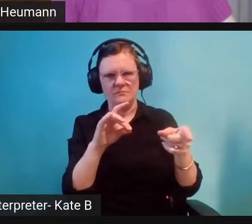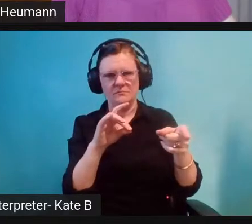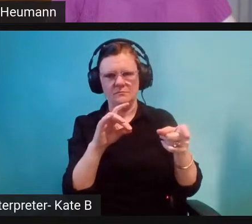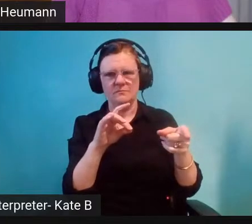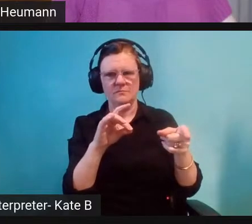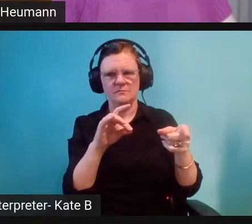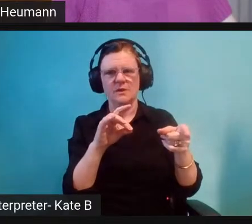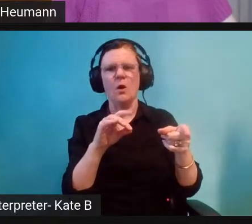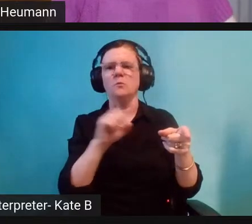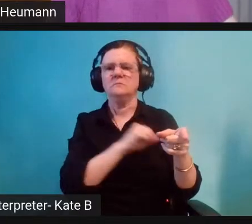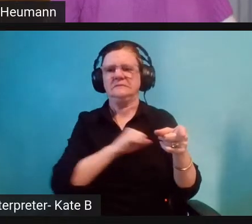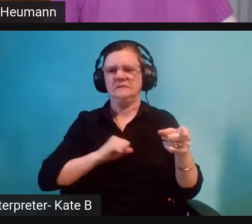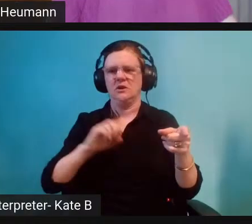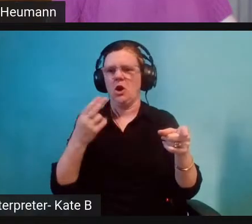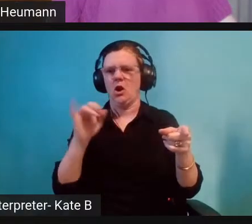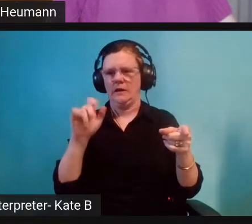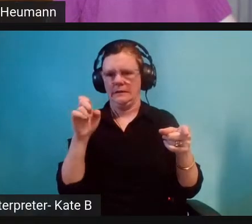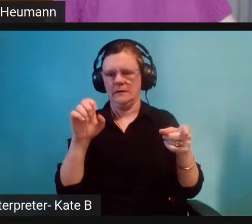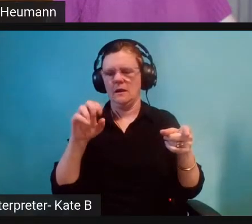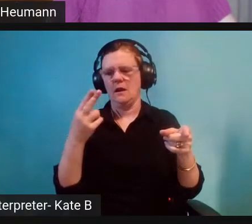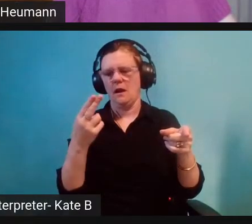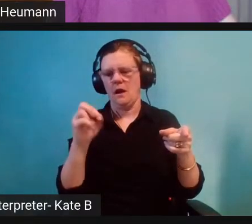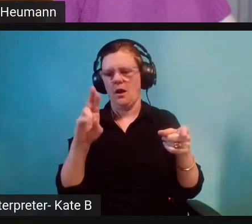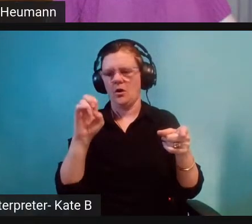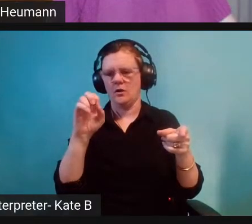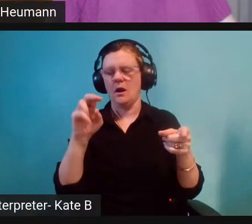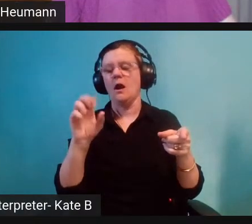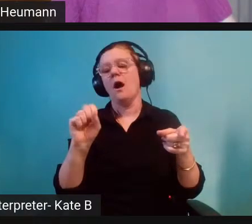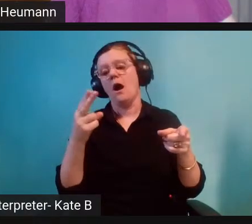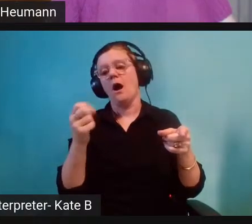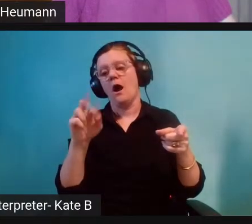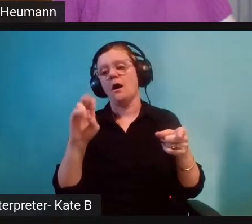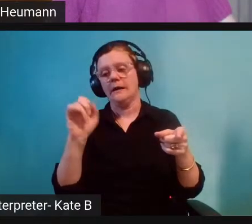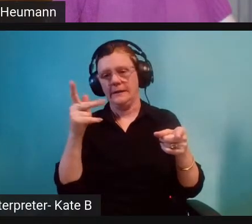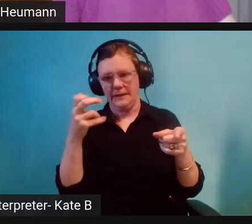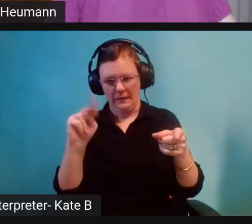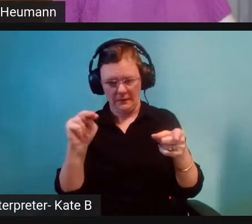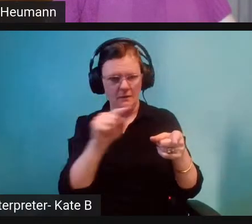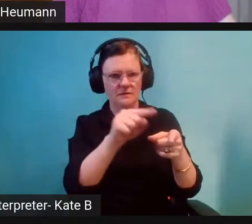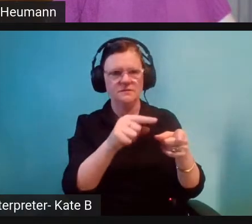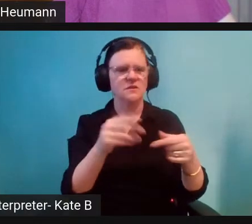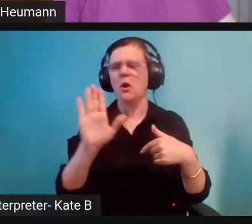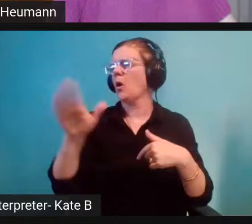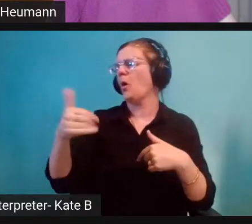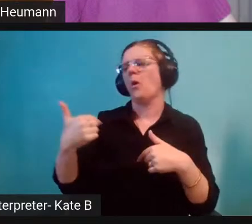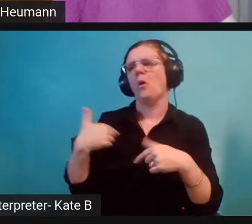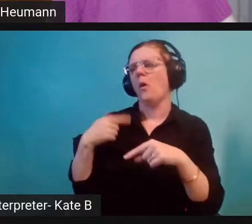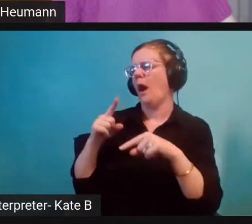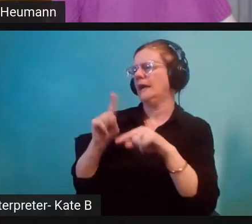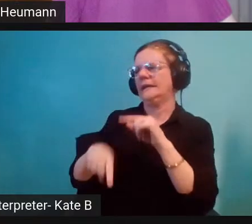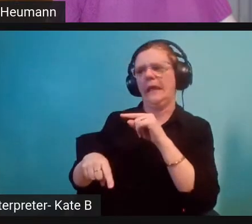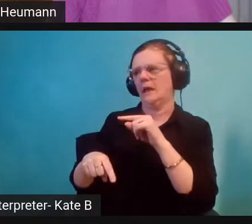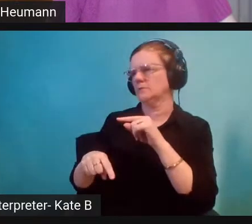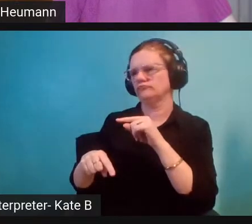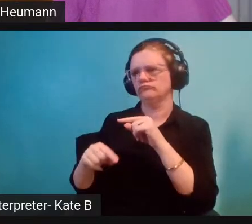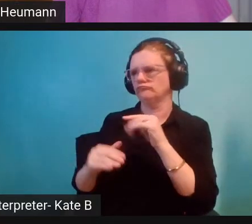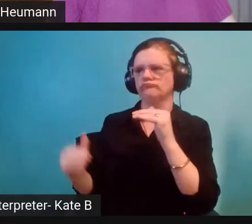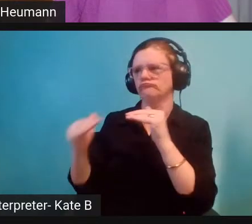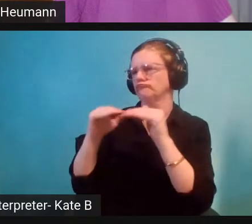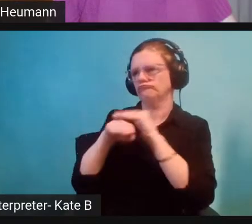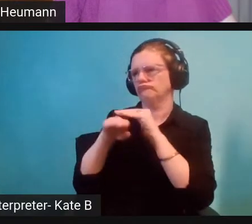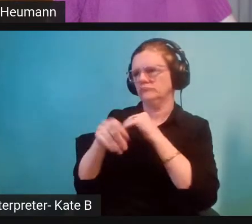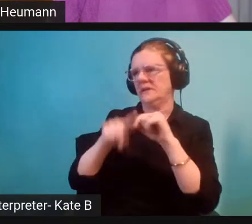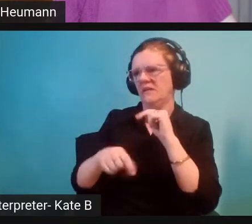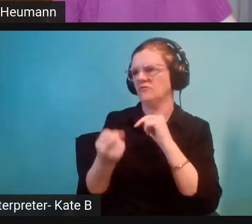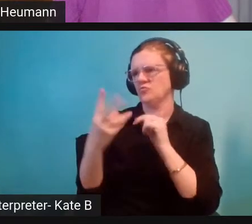make a bus accessible for $12,000. So there was someone from one of the transit